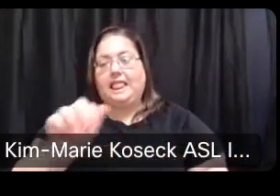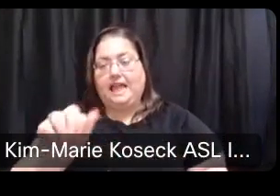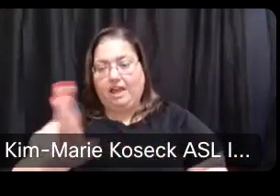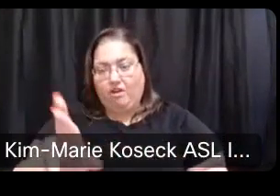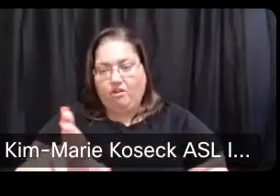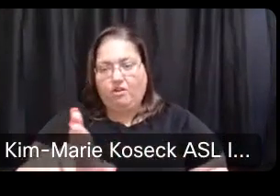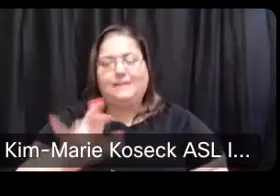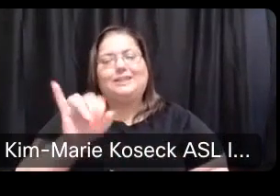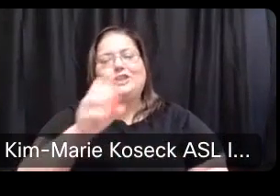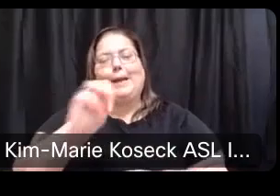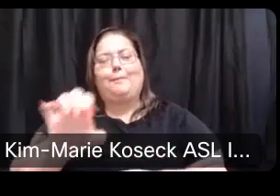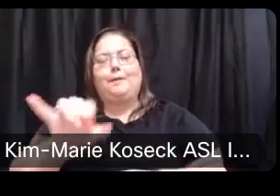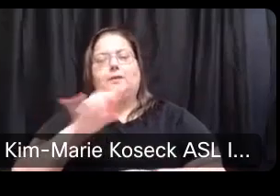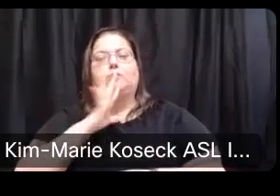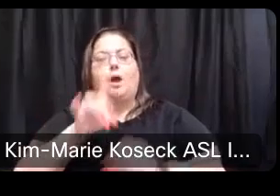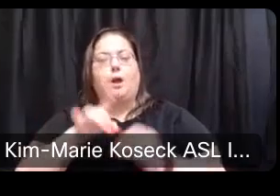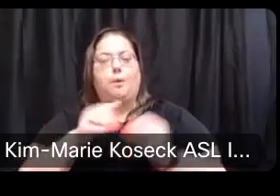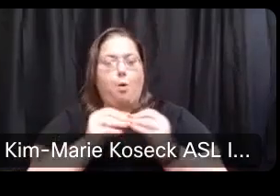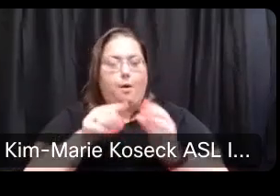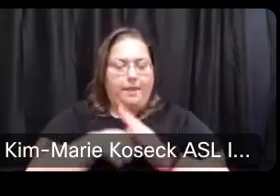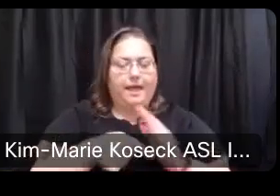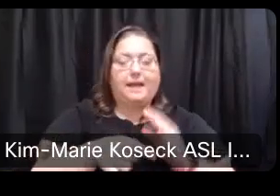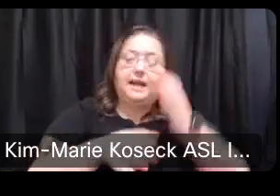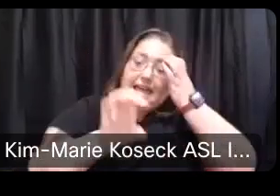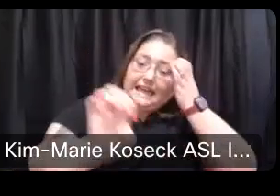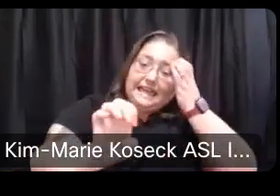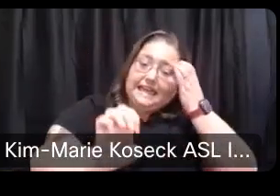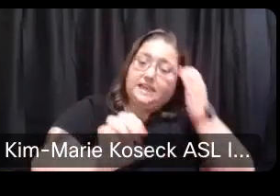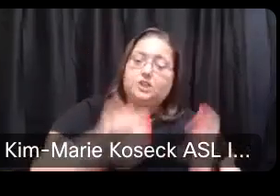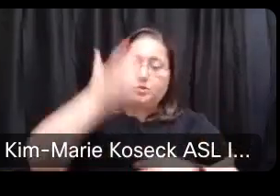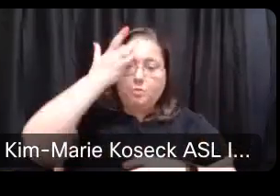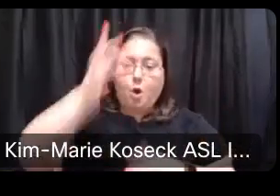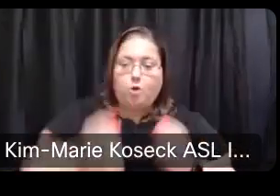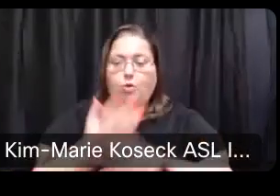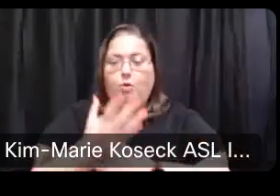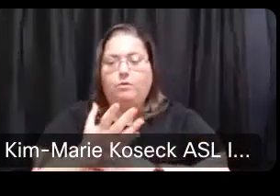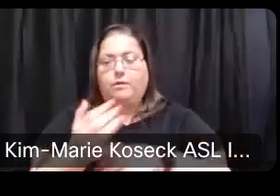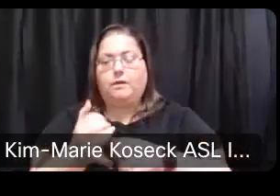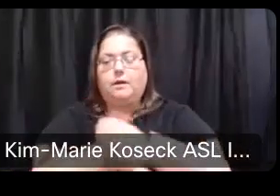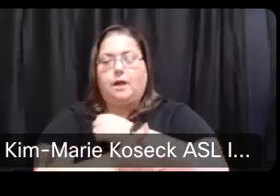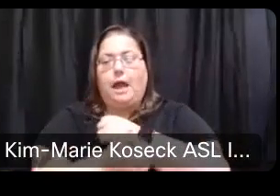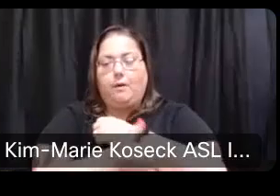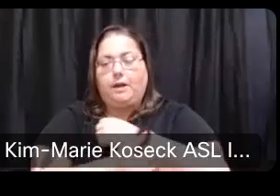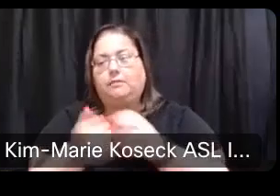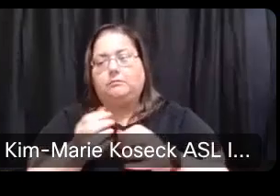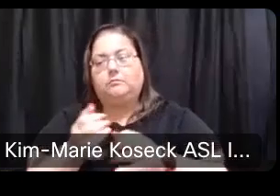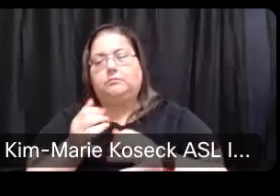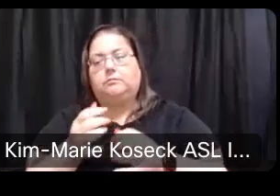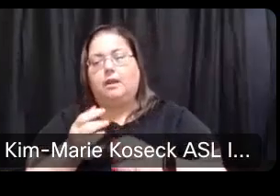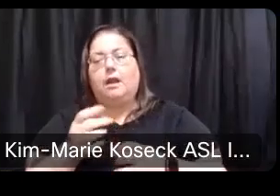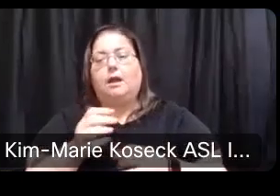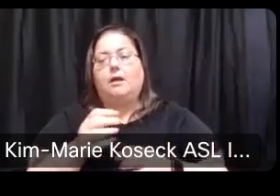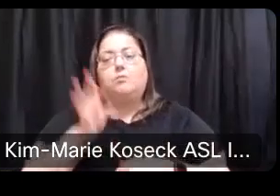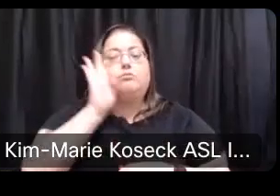later. Smart Growth Countywide Resiliency Planning, this program. Brownfield Opportunity Area. Ocean and Great